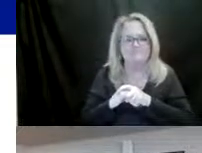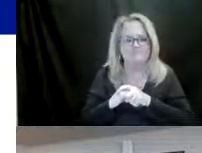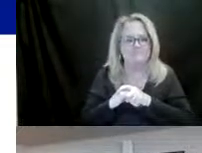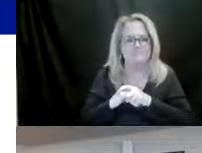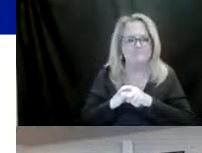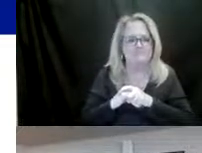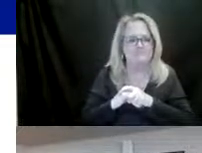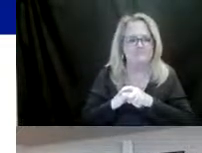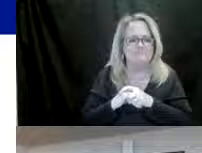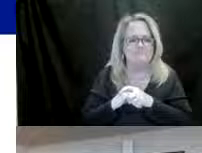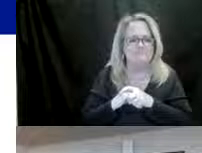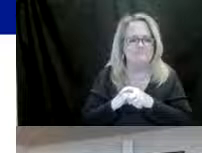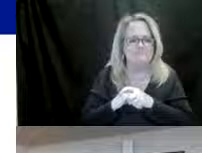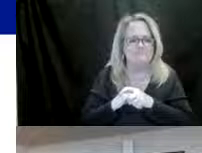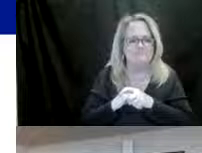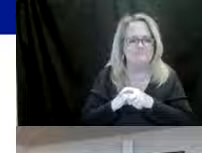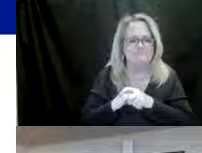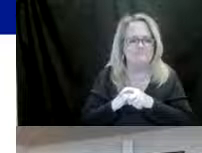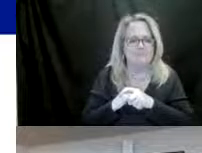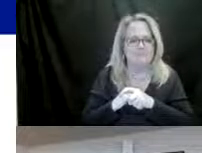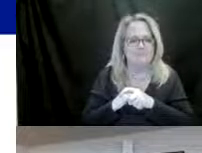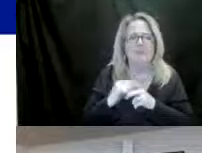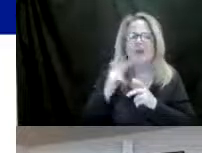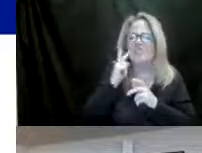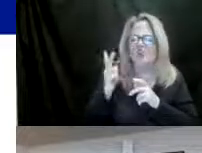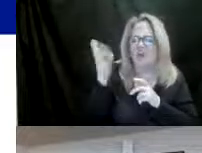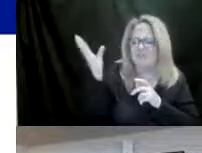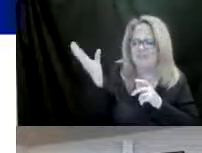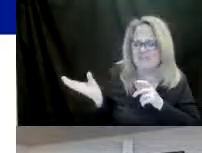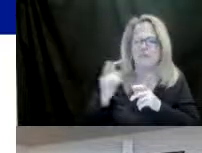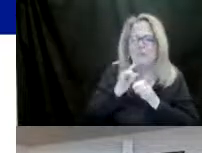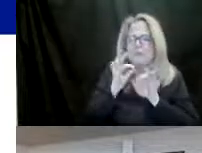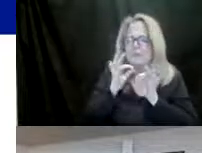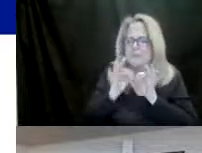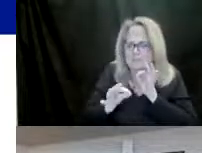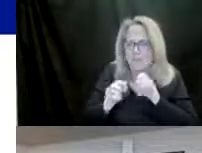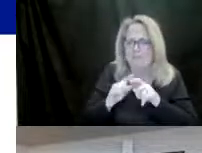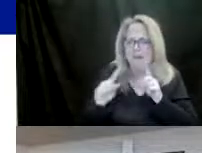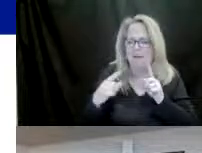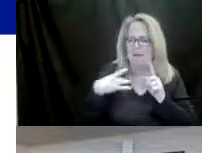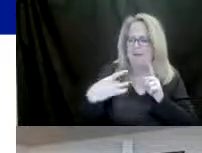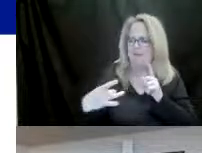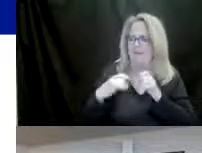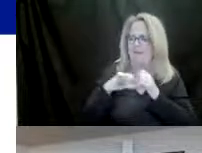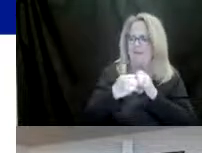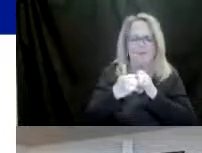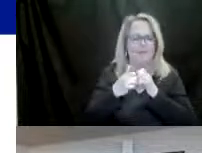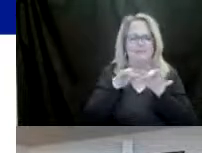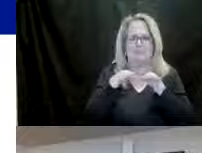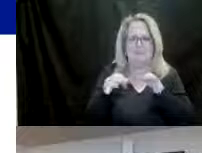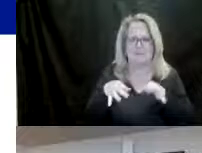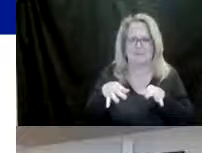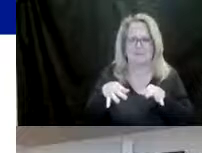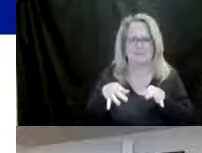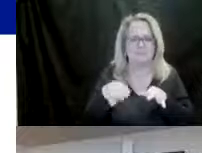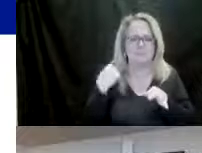This I saw, and I kind of like the way this was captured. It's very simplistic, but I think it does help us to kind of look at, if we're not expected to